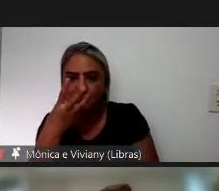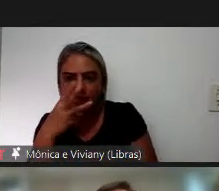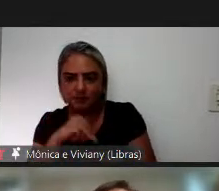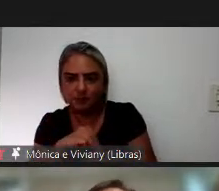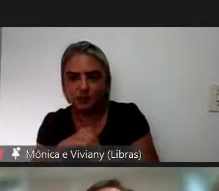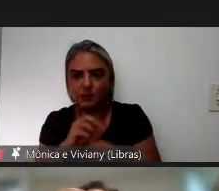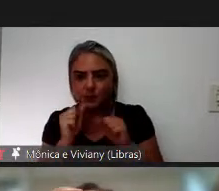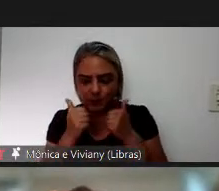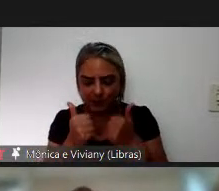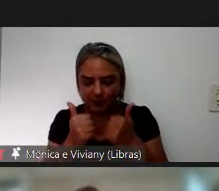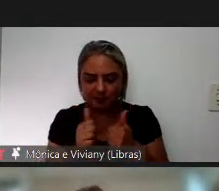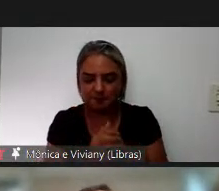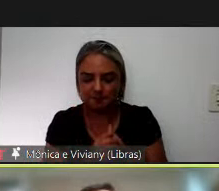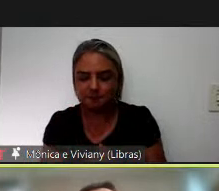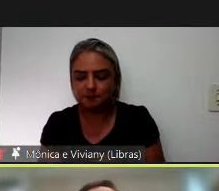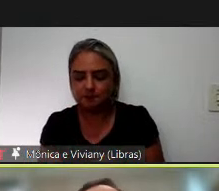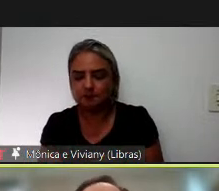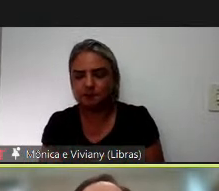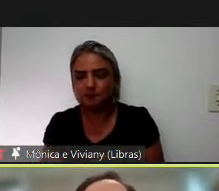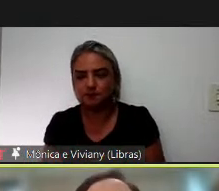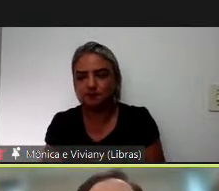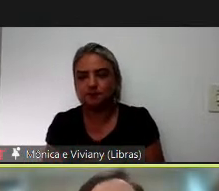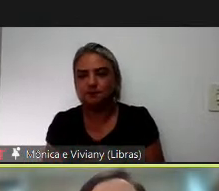13 minutes you have.